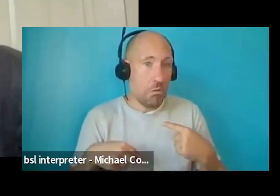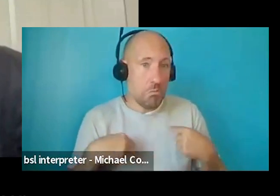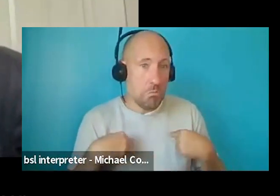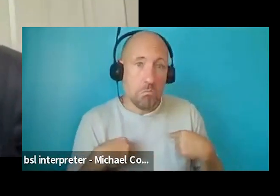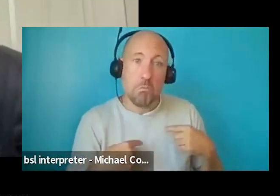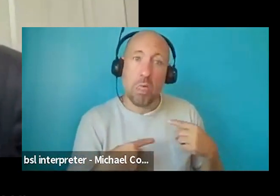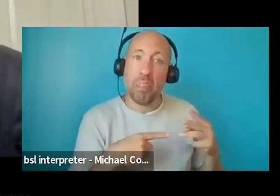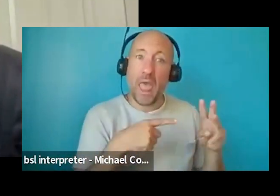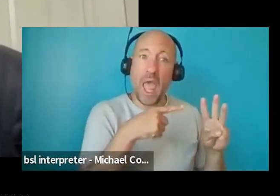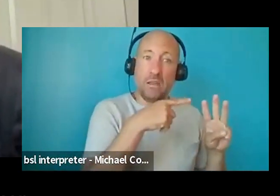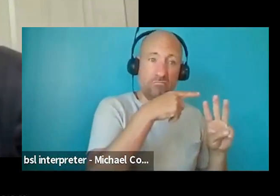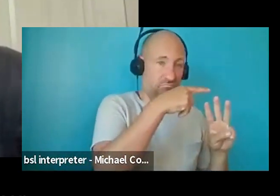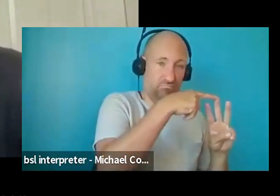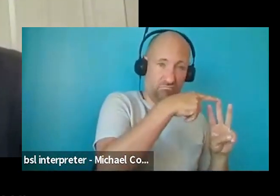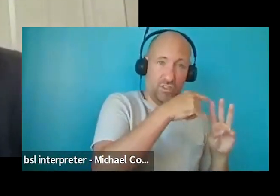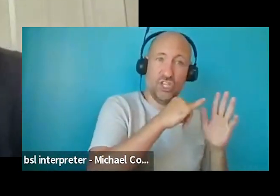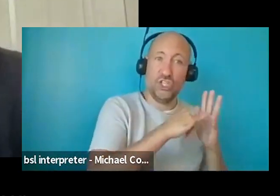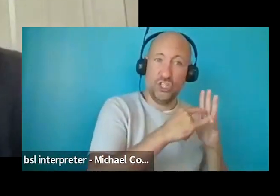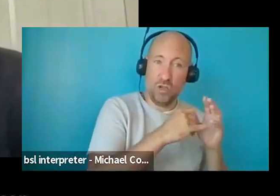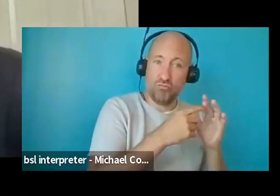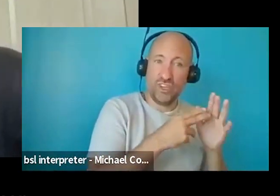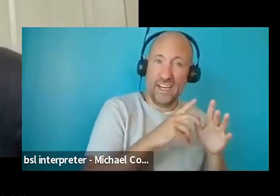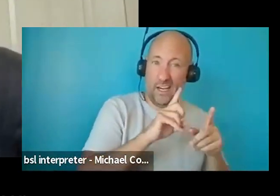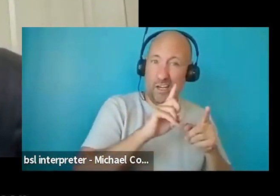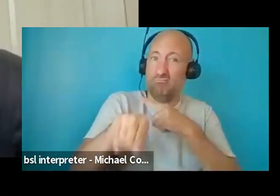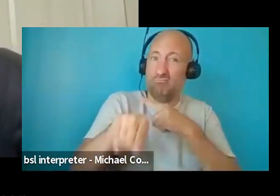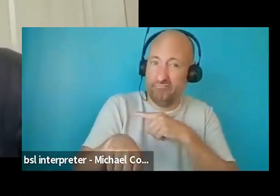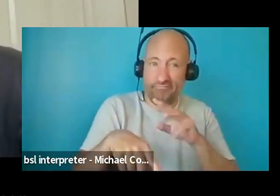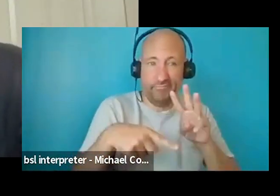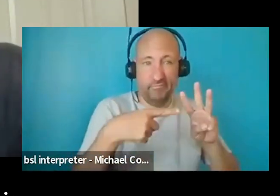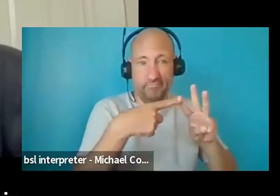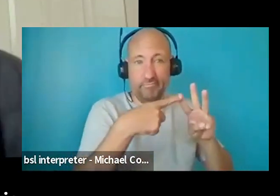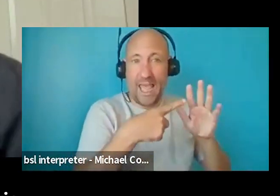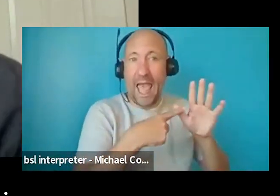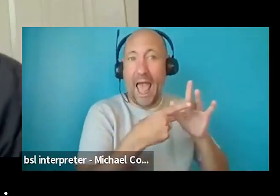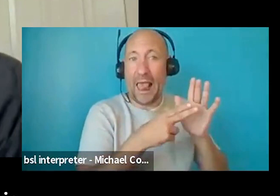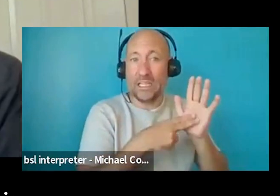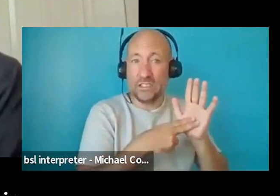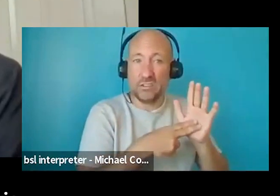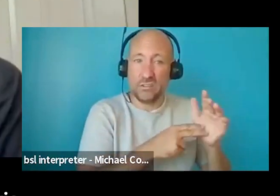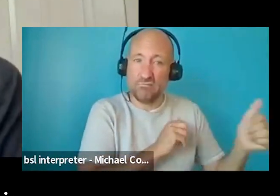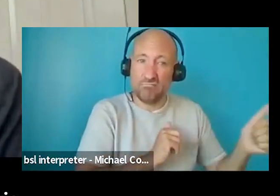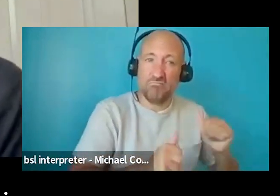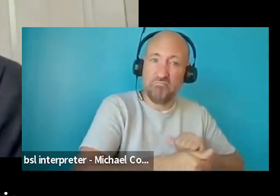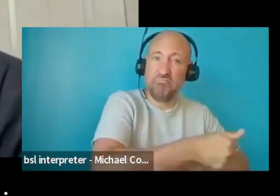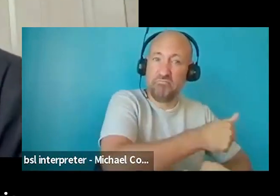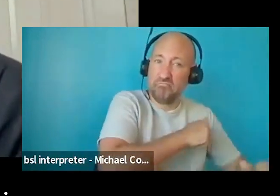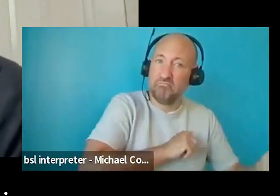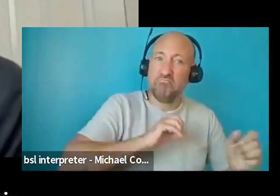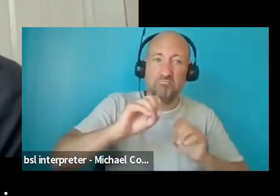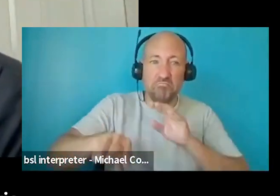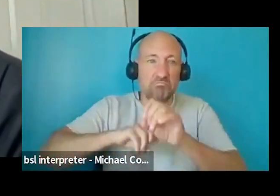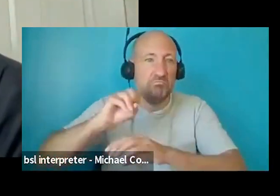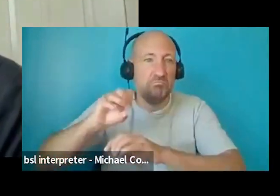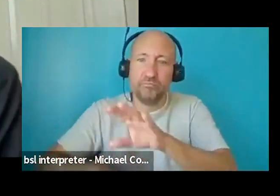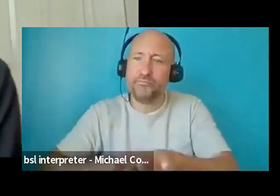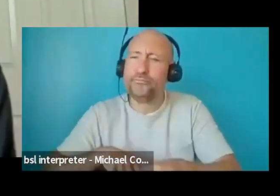Sabrina and Alison, if you want to chip in, please do. So the first question is from Jackie.